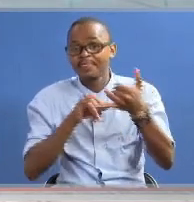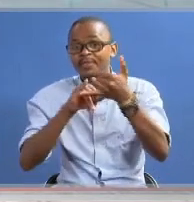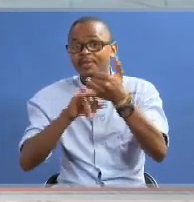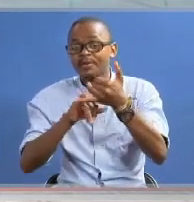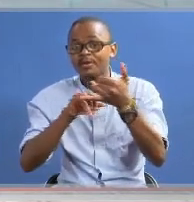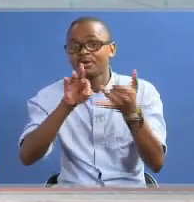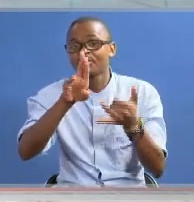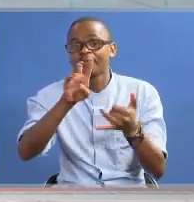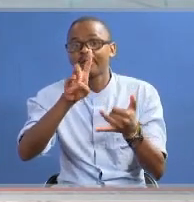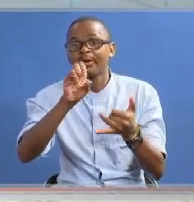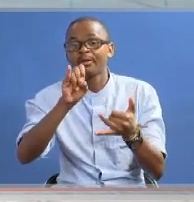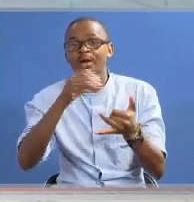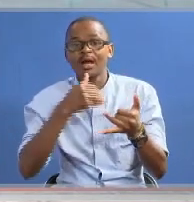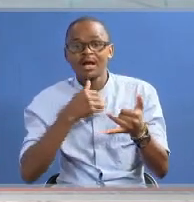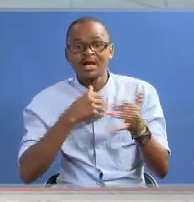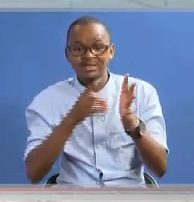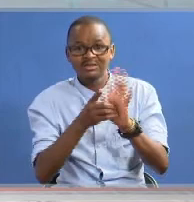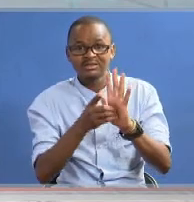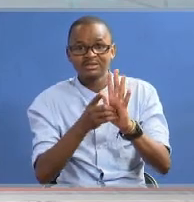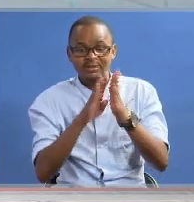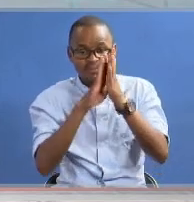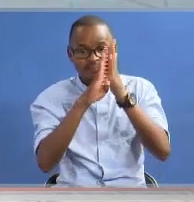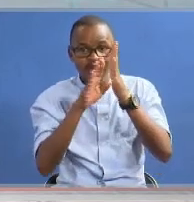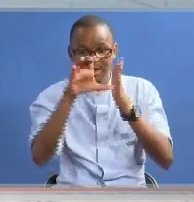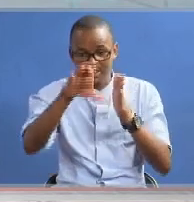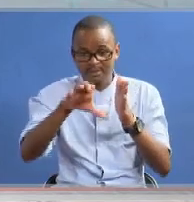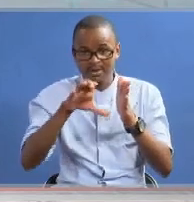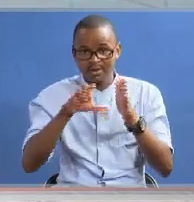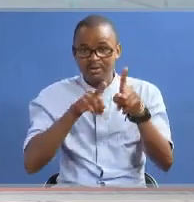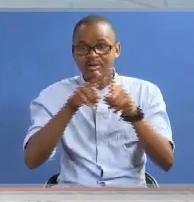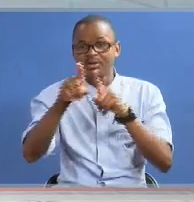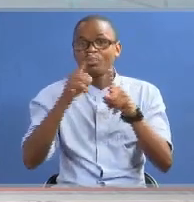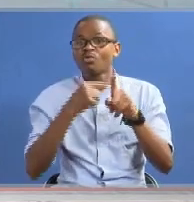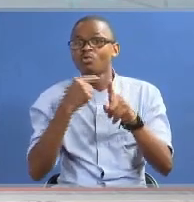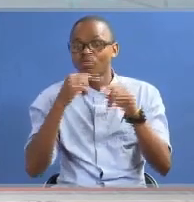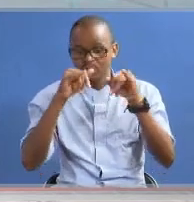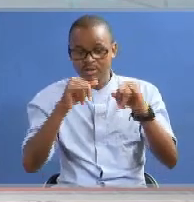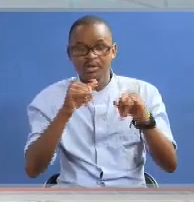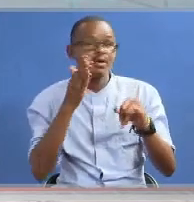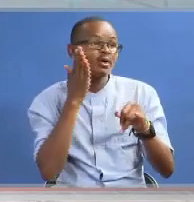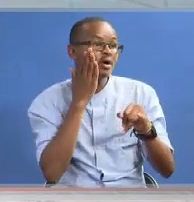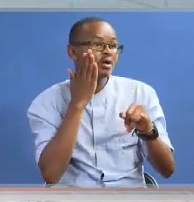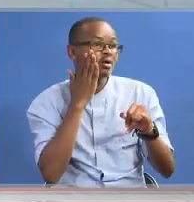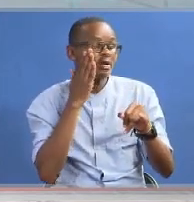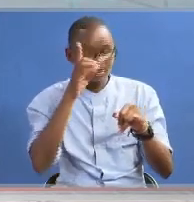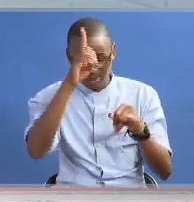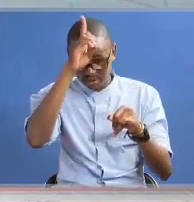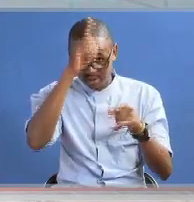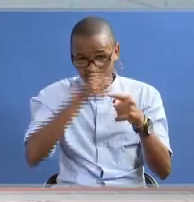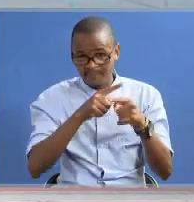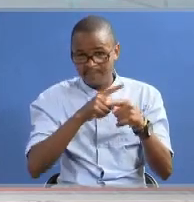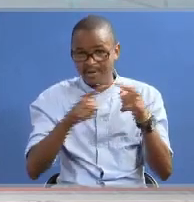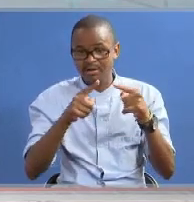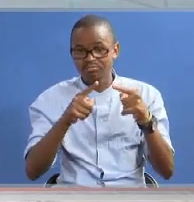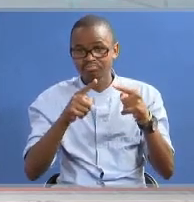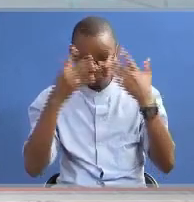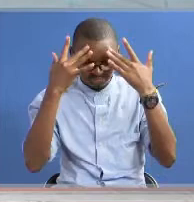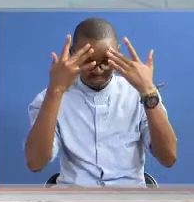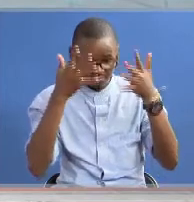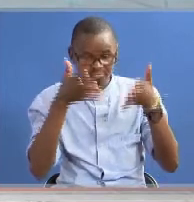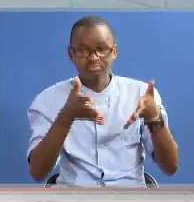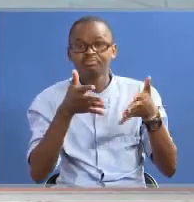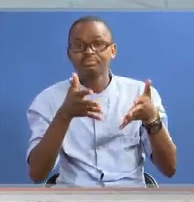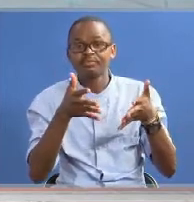Vundi Fundi, his wife had demanded bus fare to transport her son, who currently lives with her mother at their rural home, but all were to no